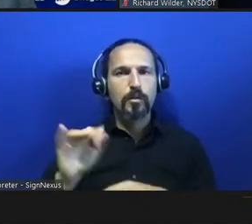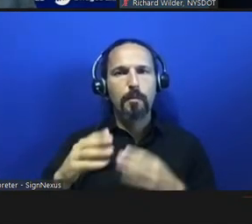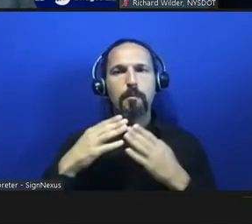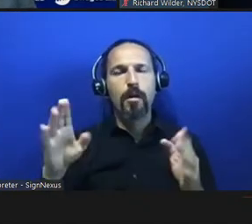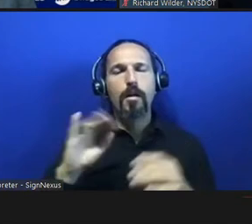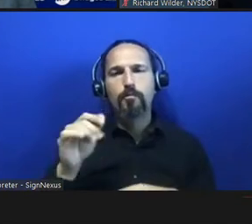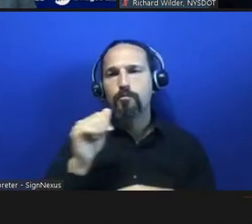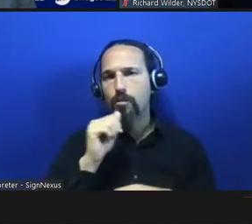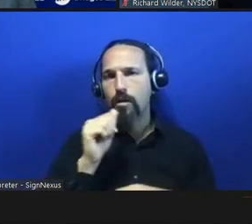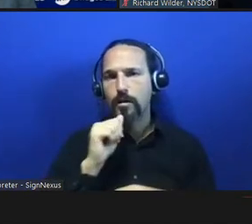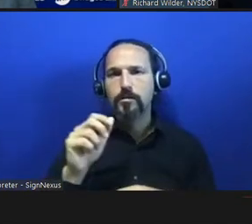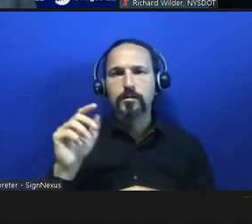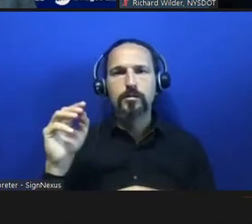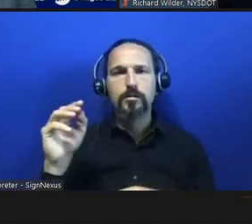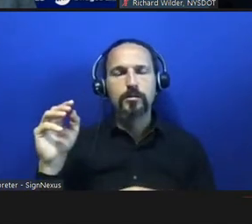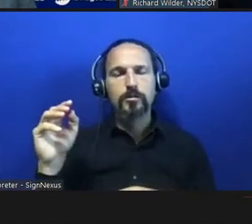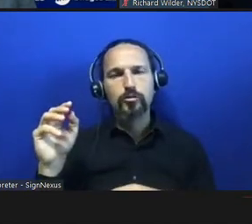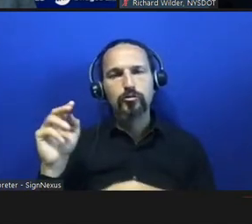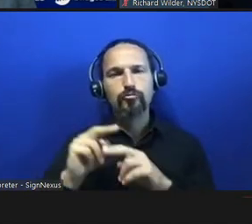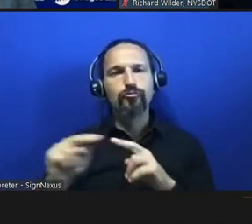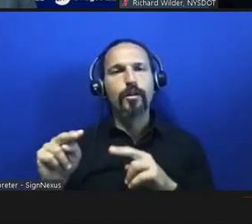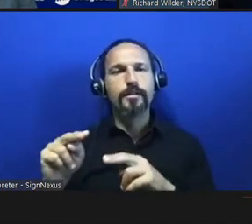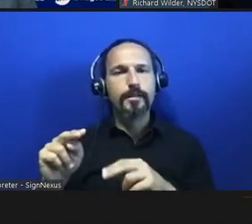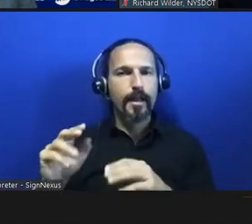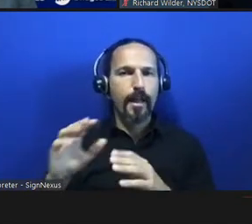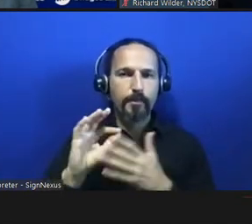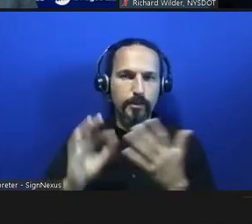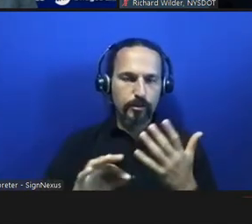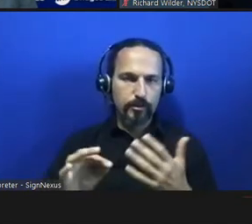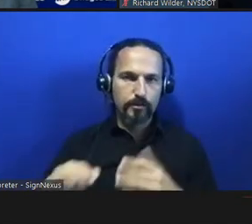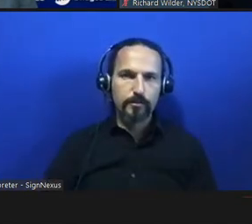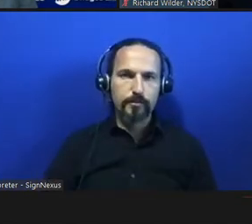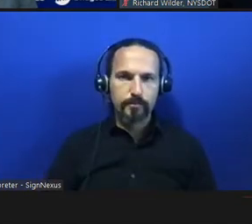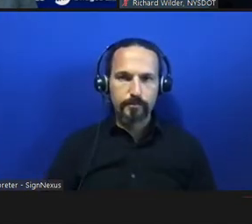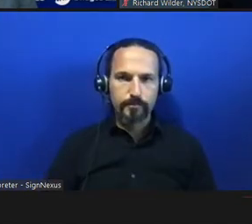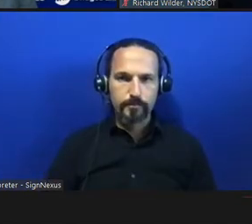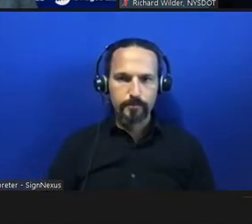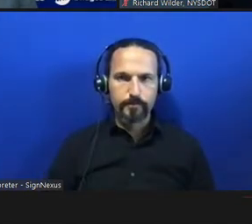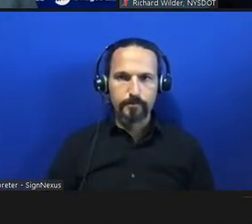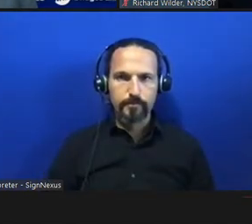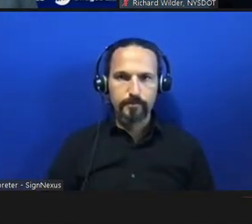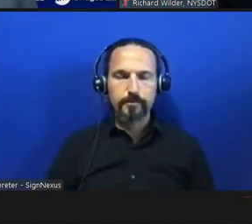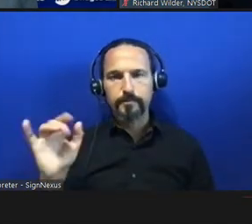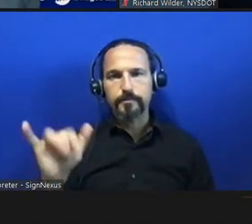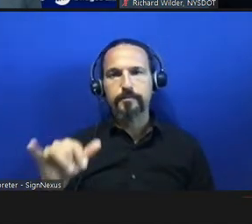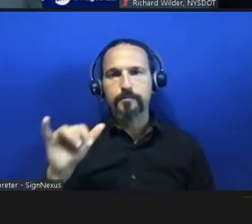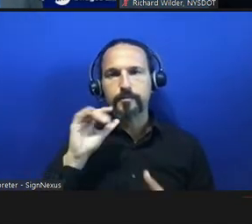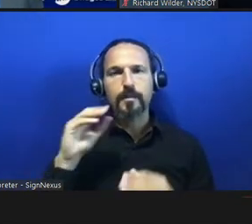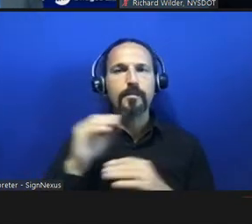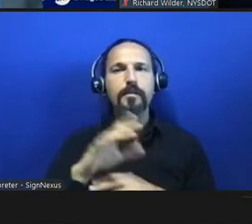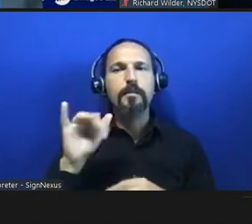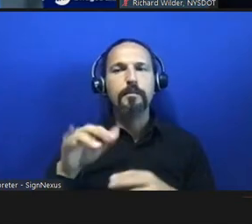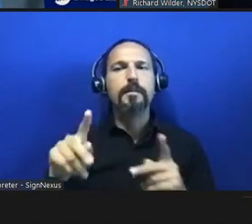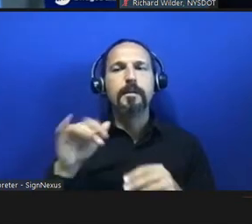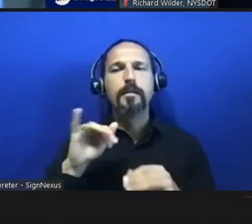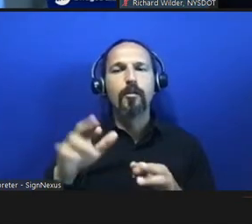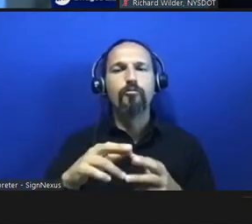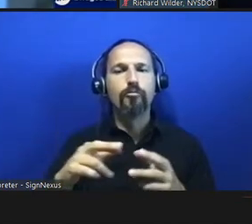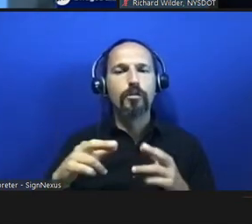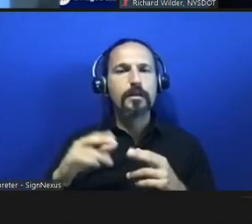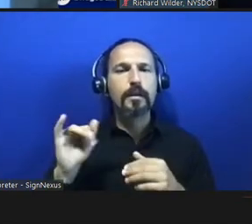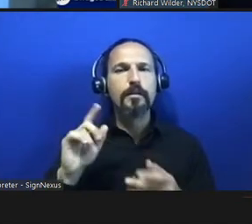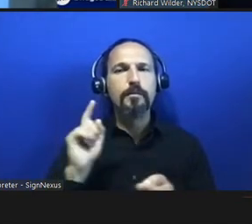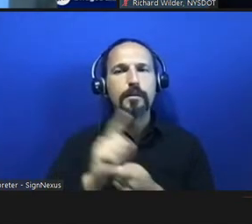and private Transit options but what that does not adversely affect the people in the region and actually